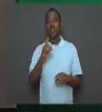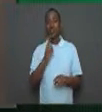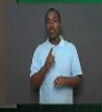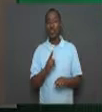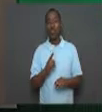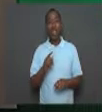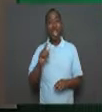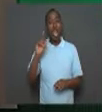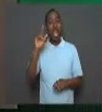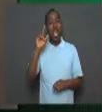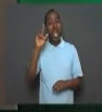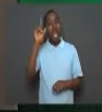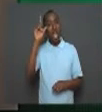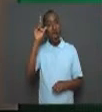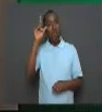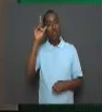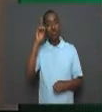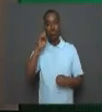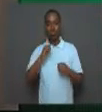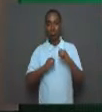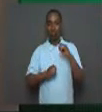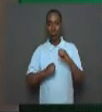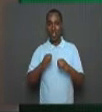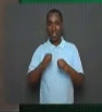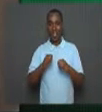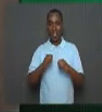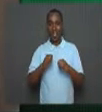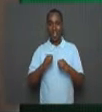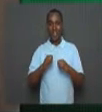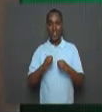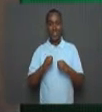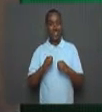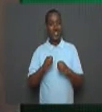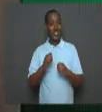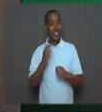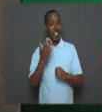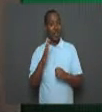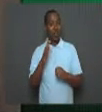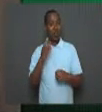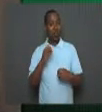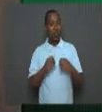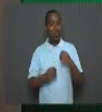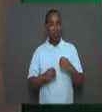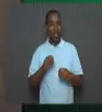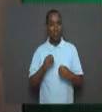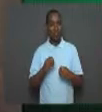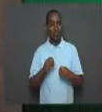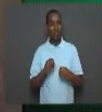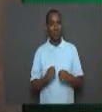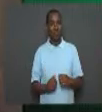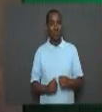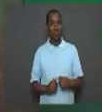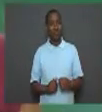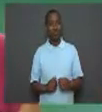Linnaeus compared, contrasted, and listed types of organisms starting in